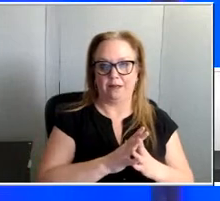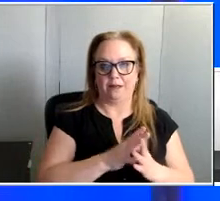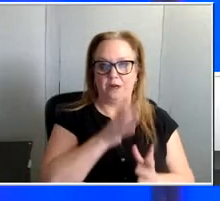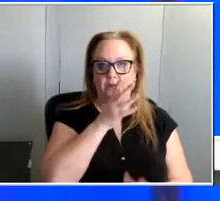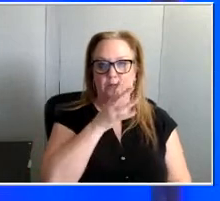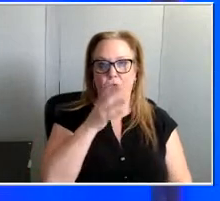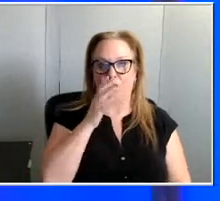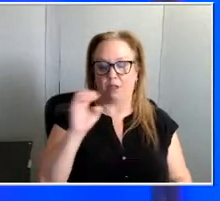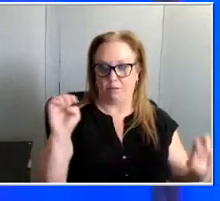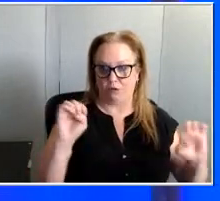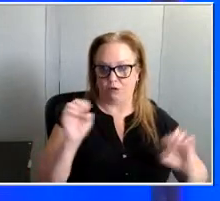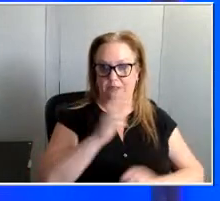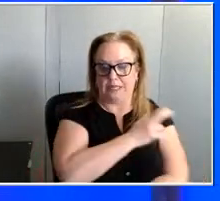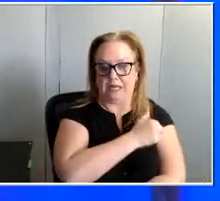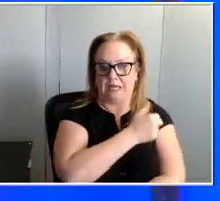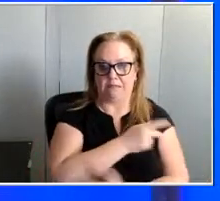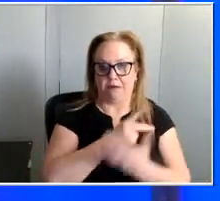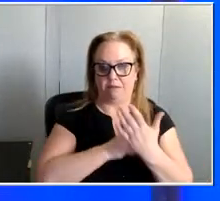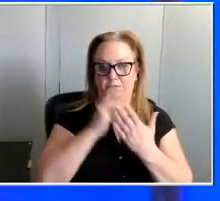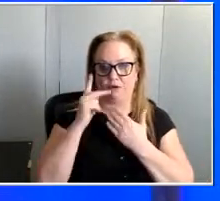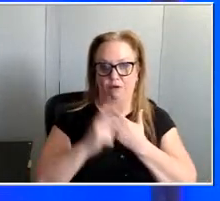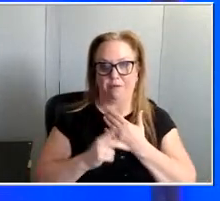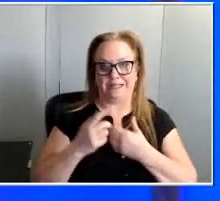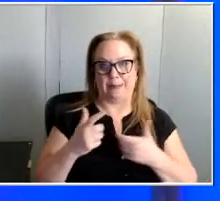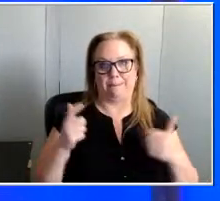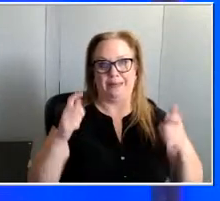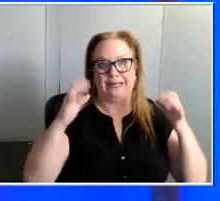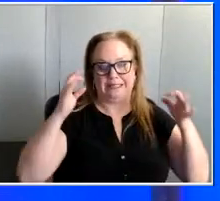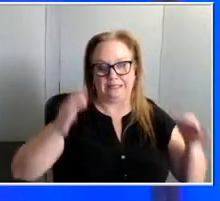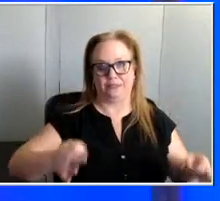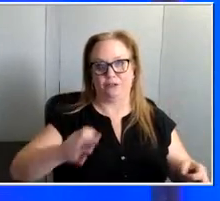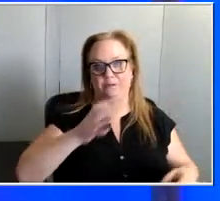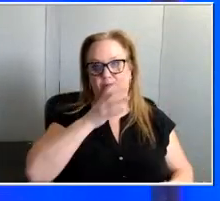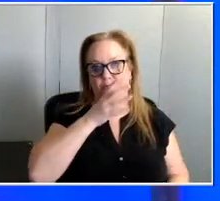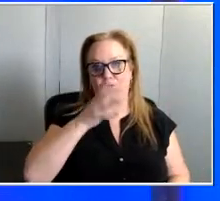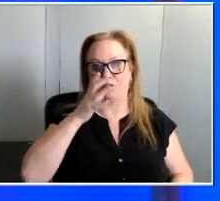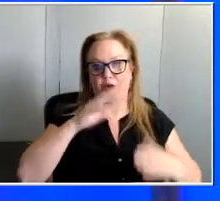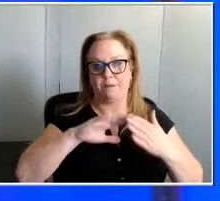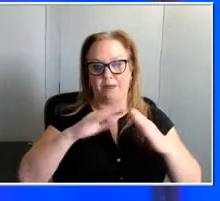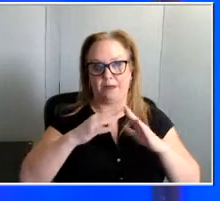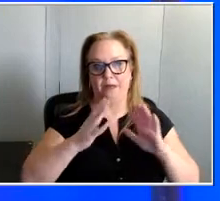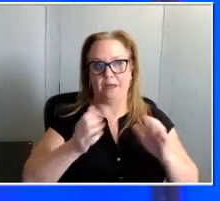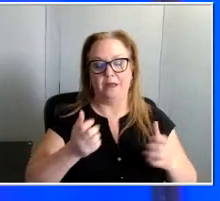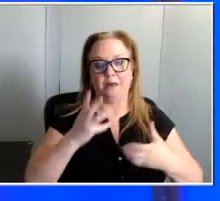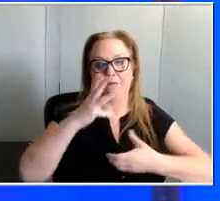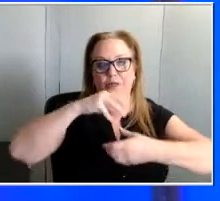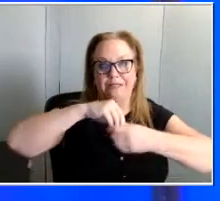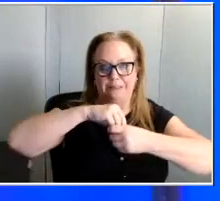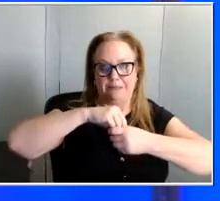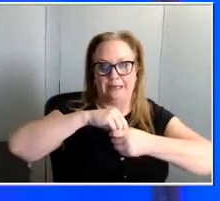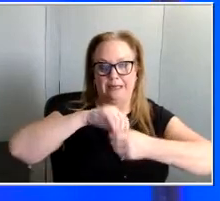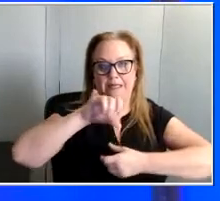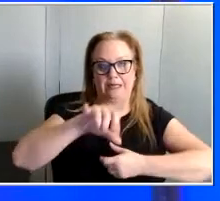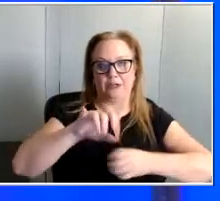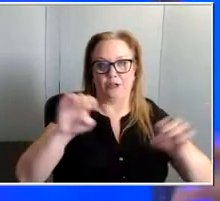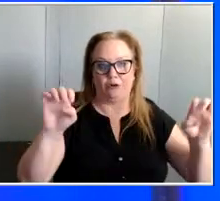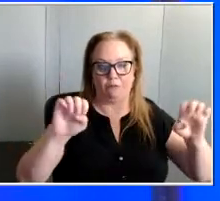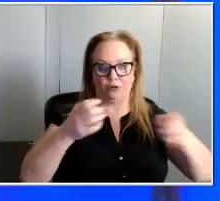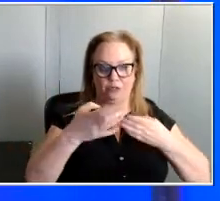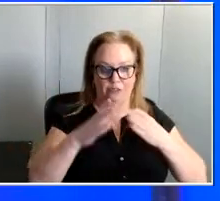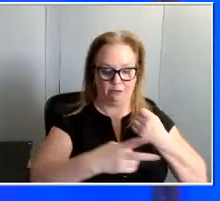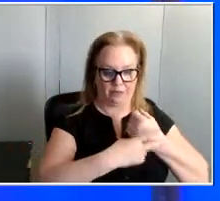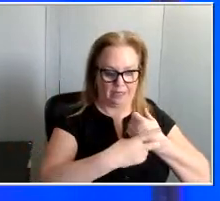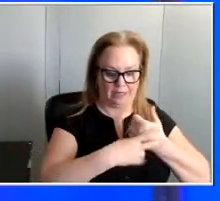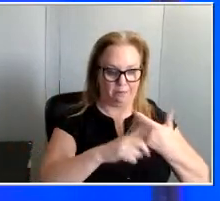Emergency Hospital Program is a big decision for a rural community, because to participate in that, you're keeping your emergency room, you're keeping